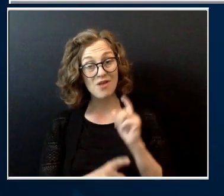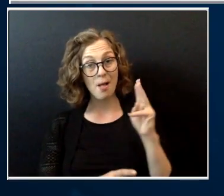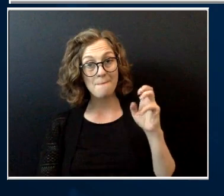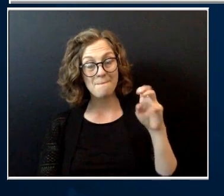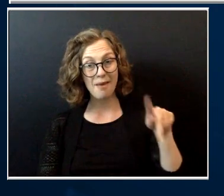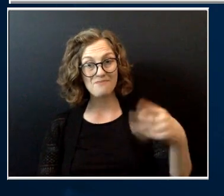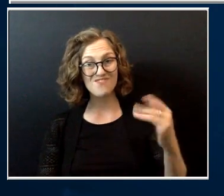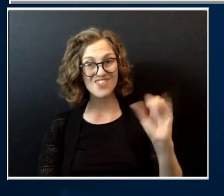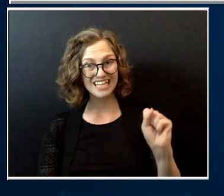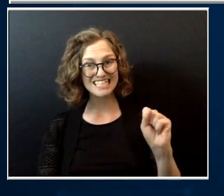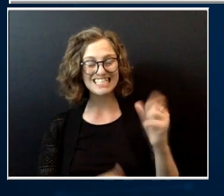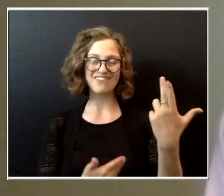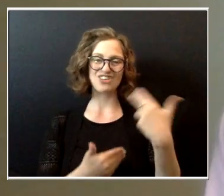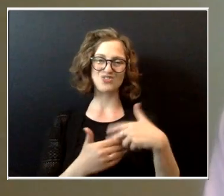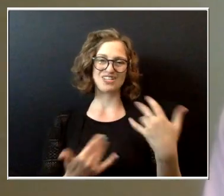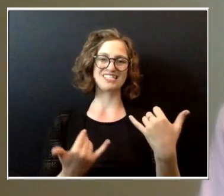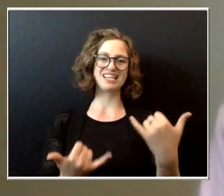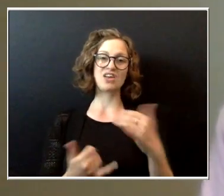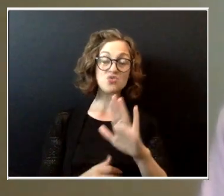Final thoughts.